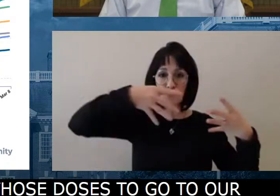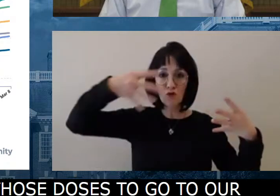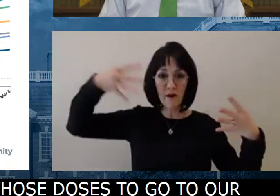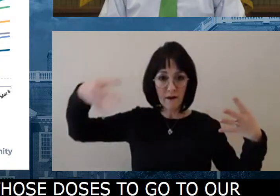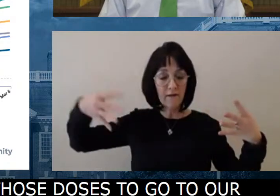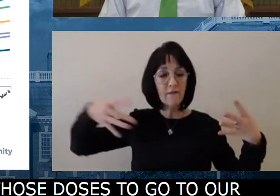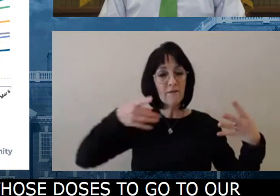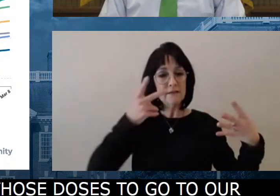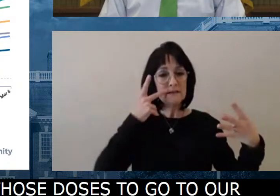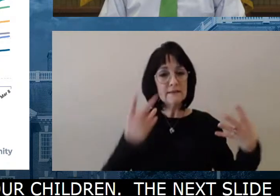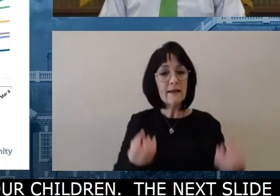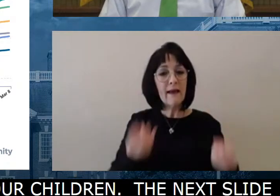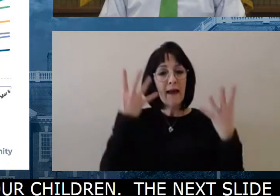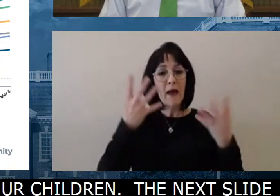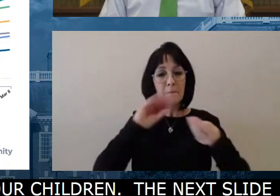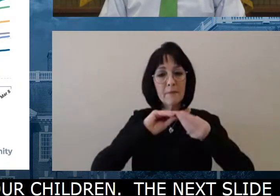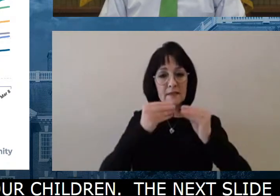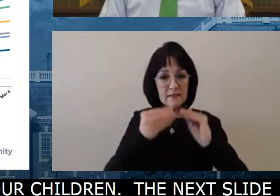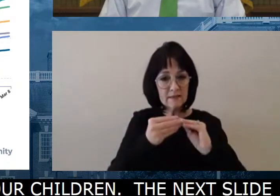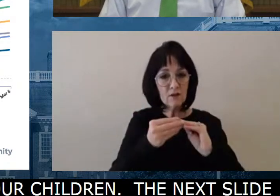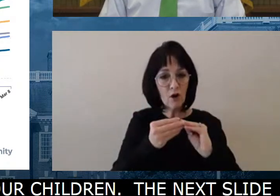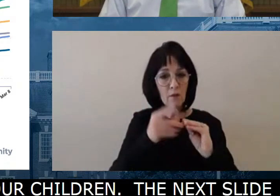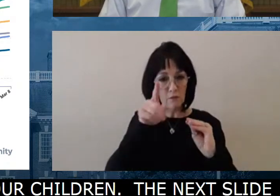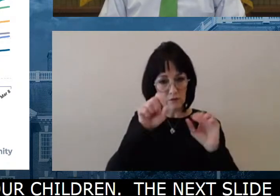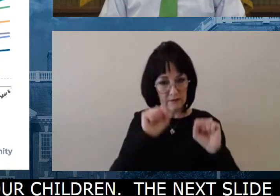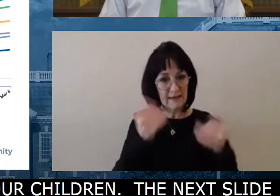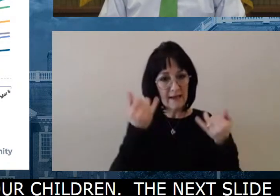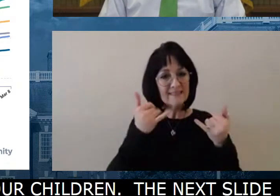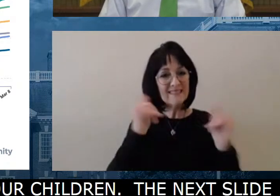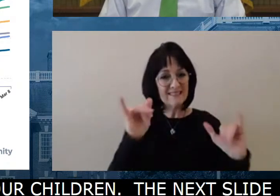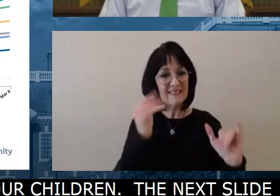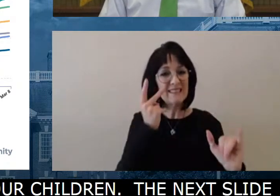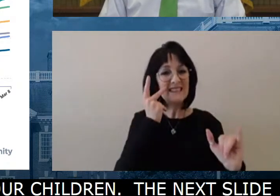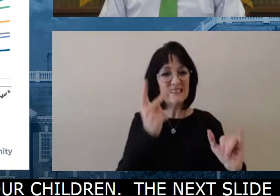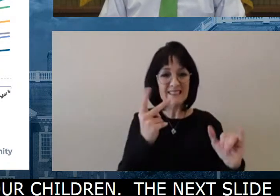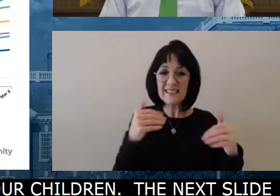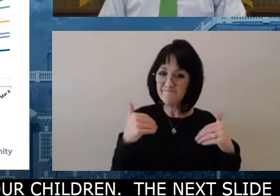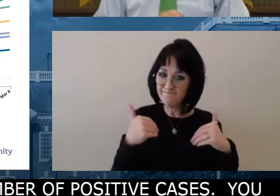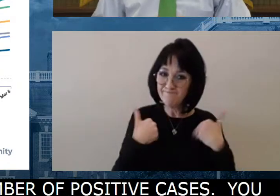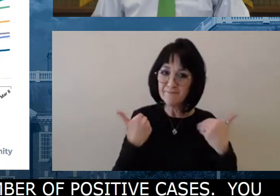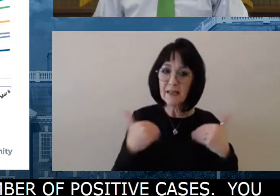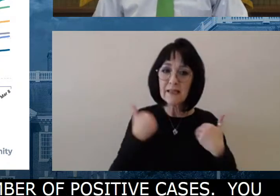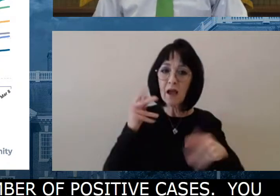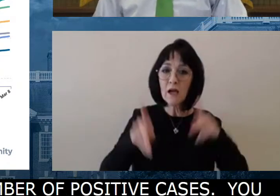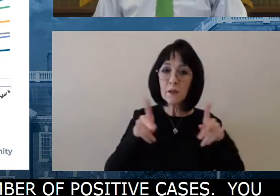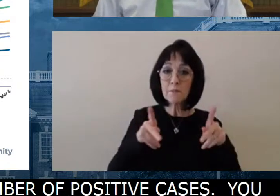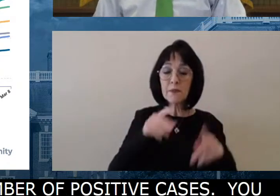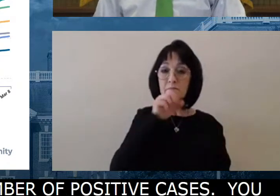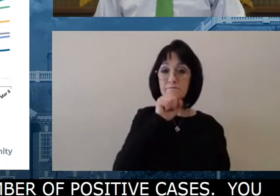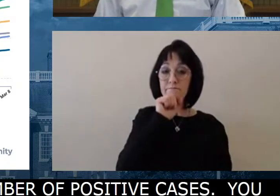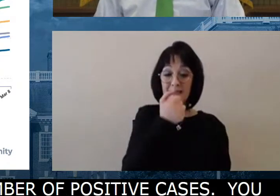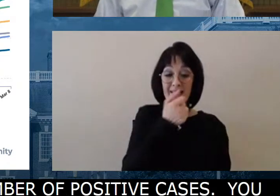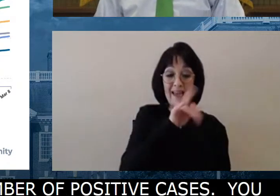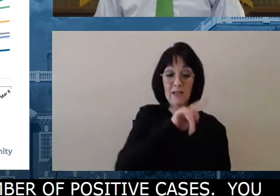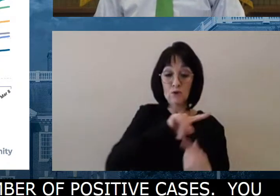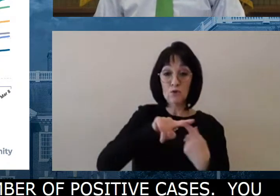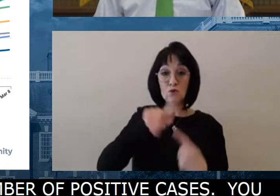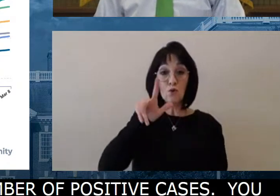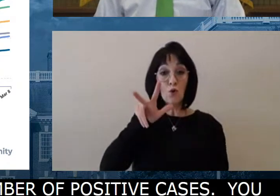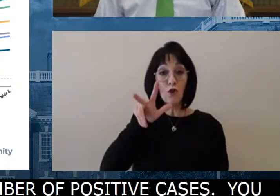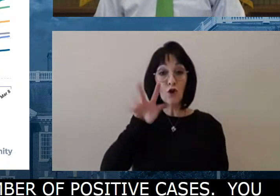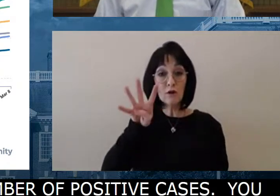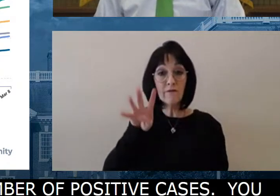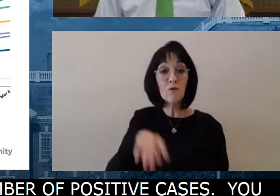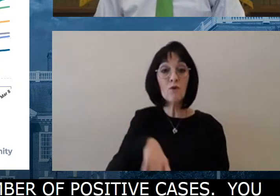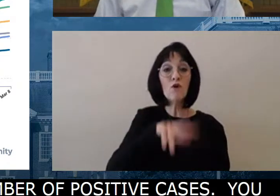positive cases. You can still see the young adult population, 18 to 34 and 35 to 49,